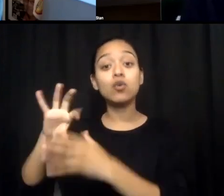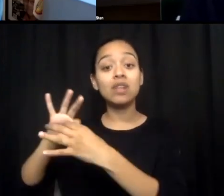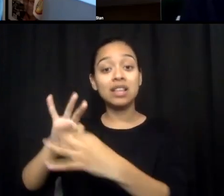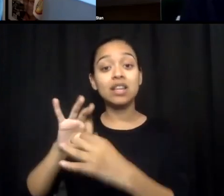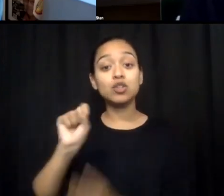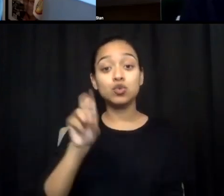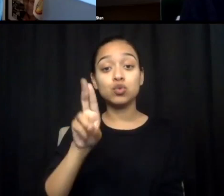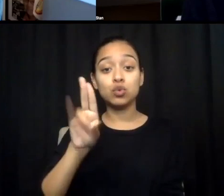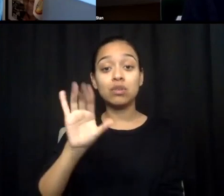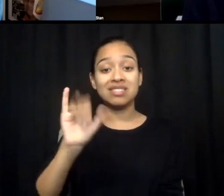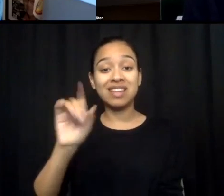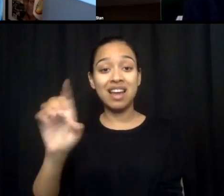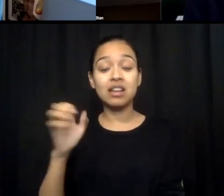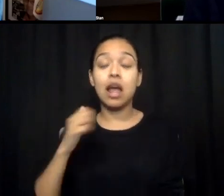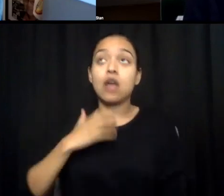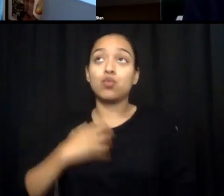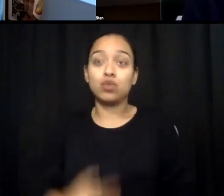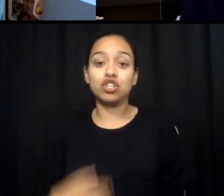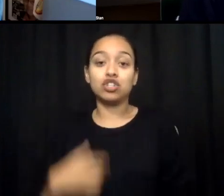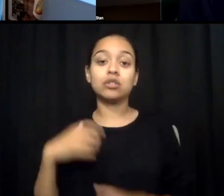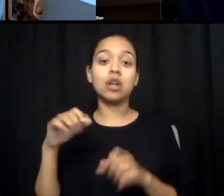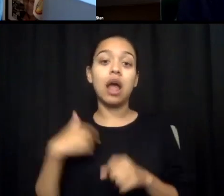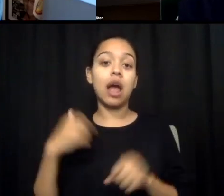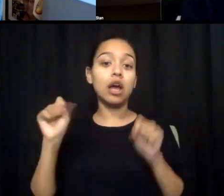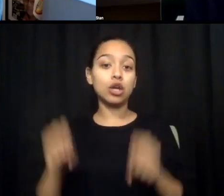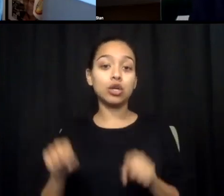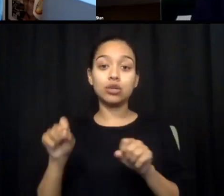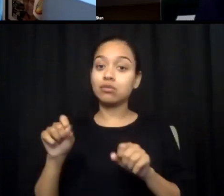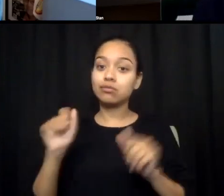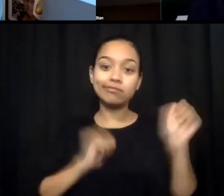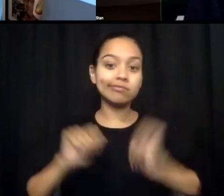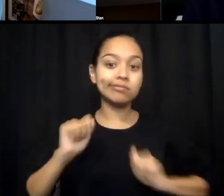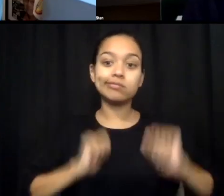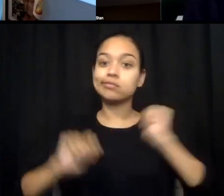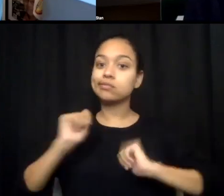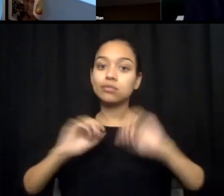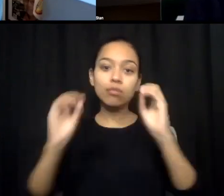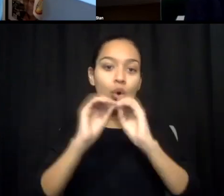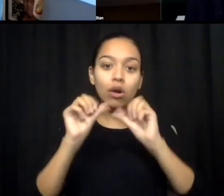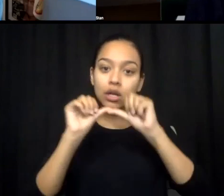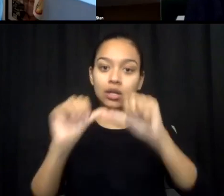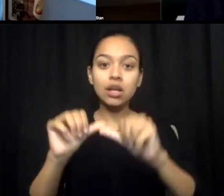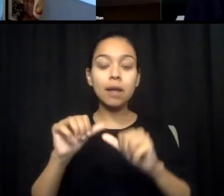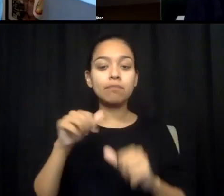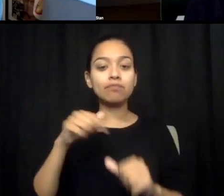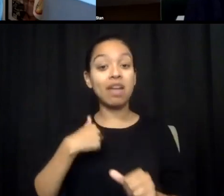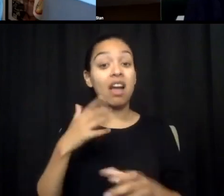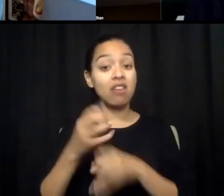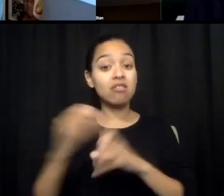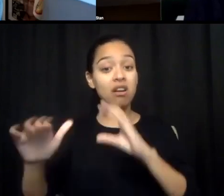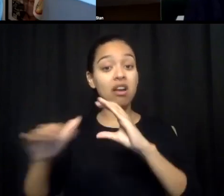somewhere. I've had emails say, you saved my son's life. Mm. And that brings me joy,